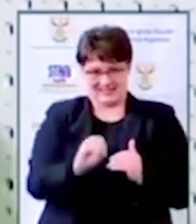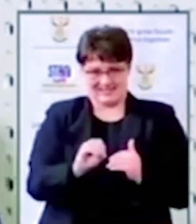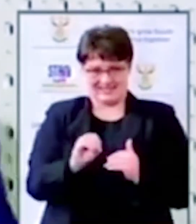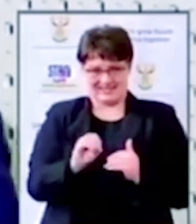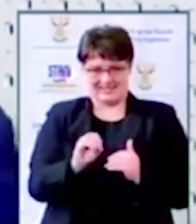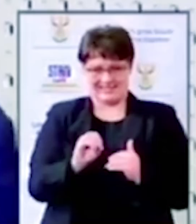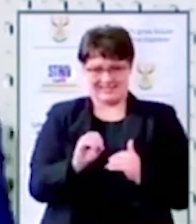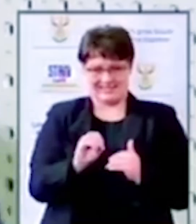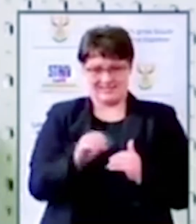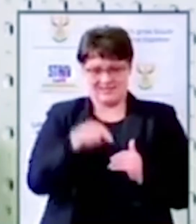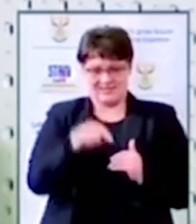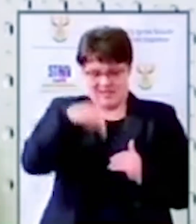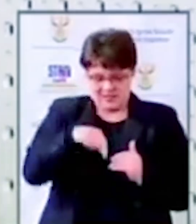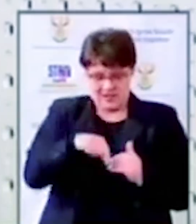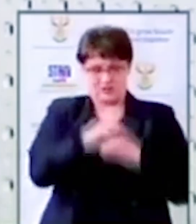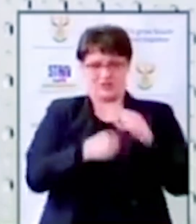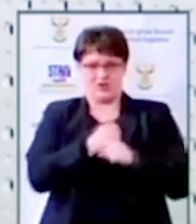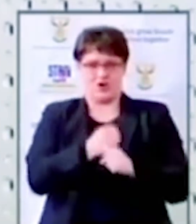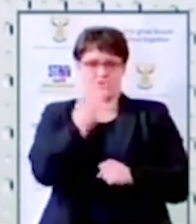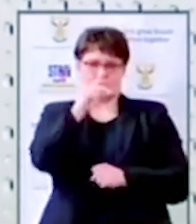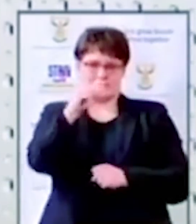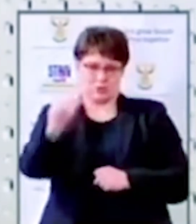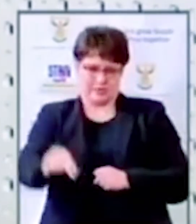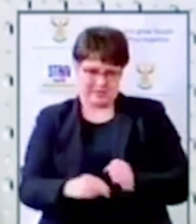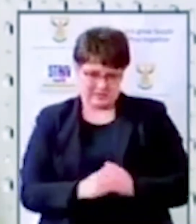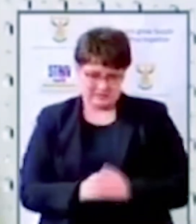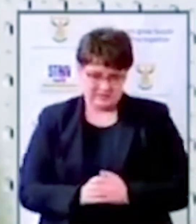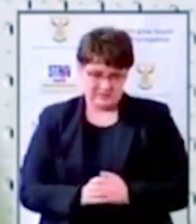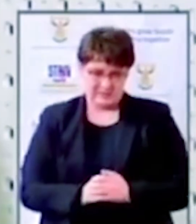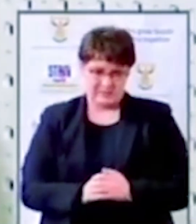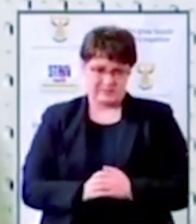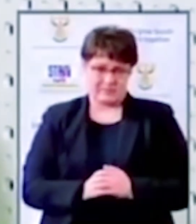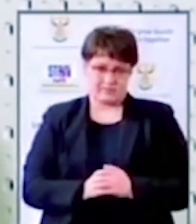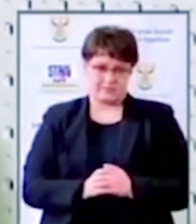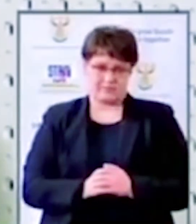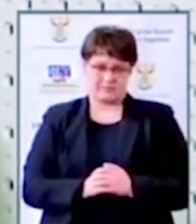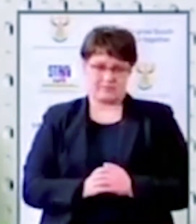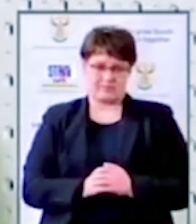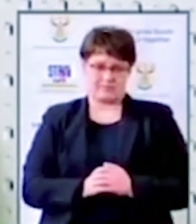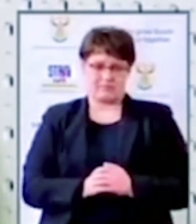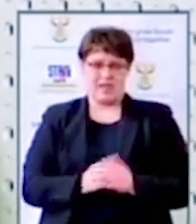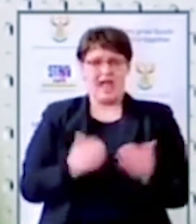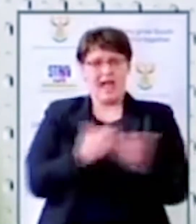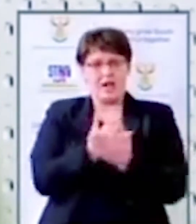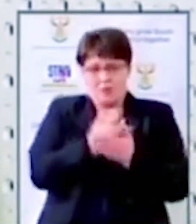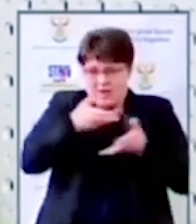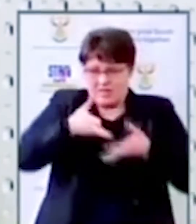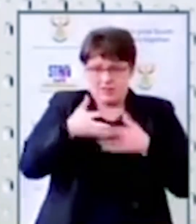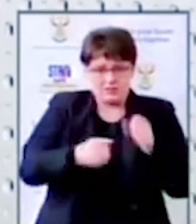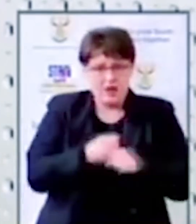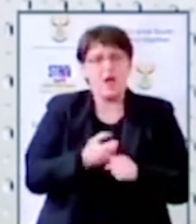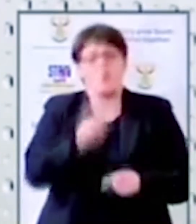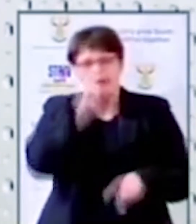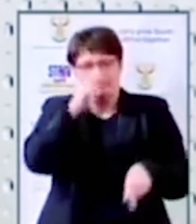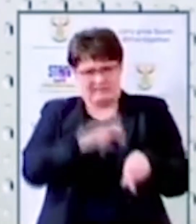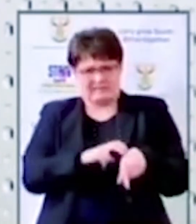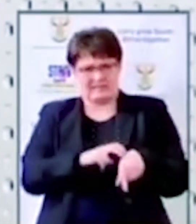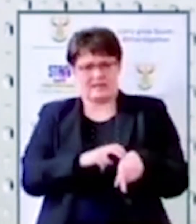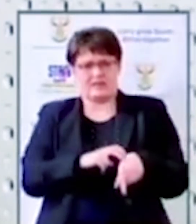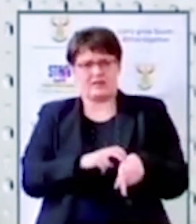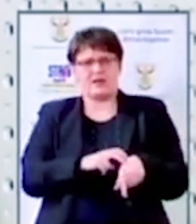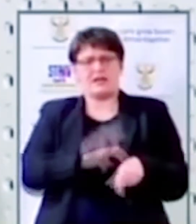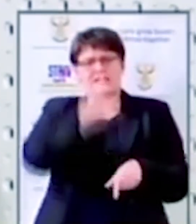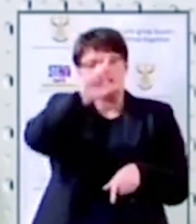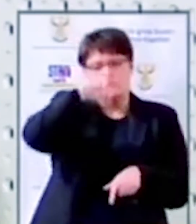3 months of this year. The South African economy is now expected to contract by